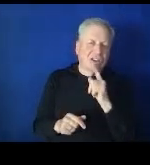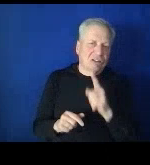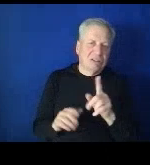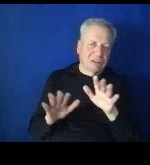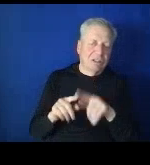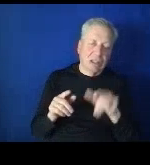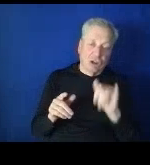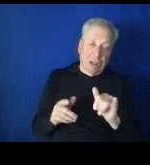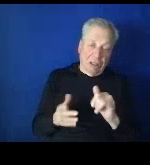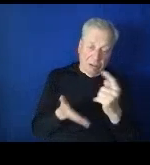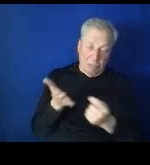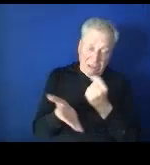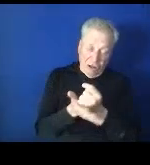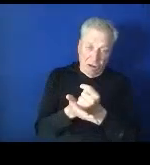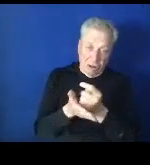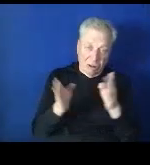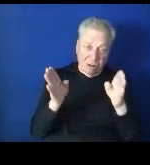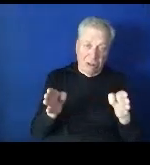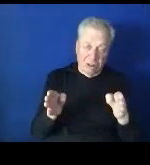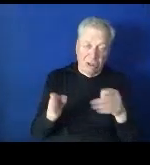period, we